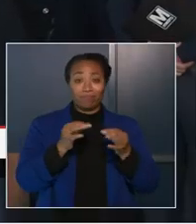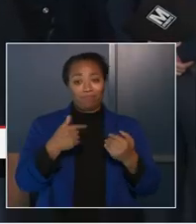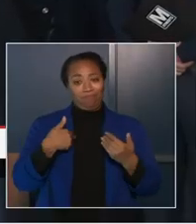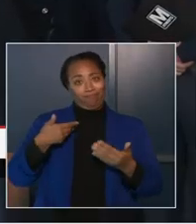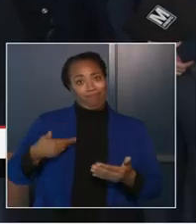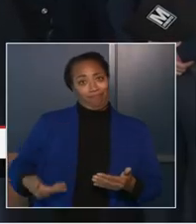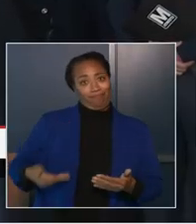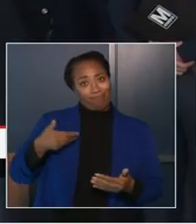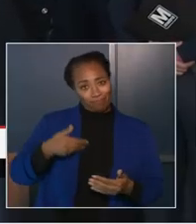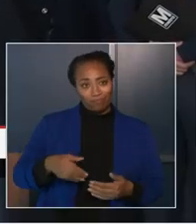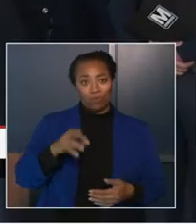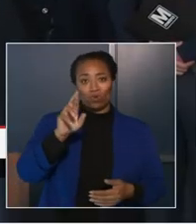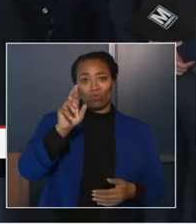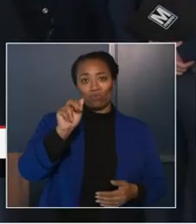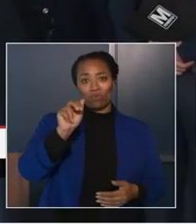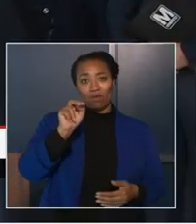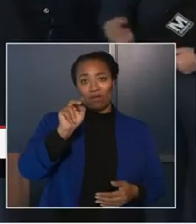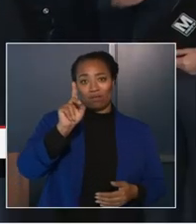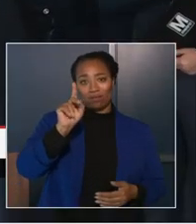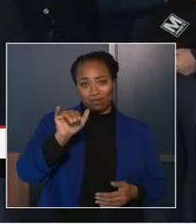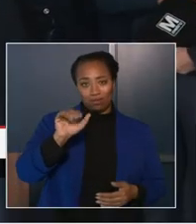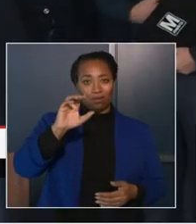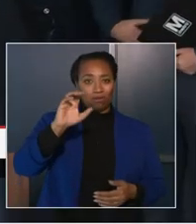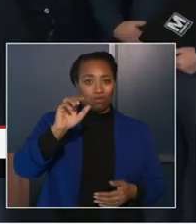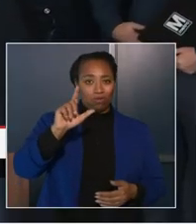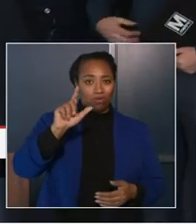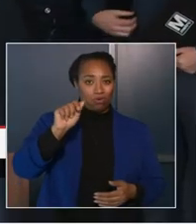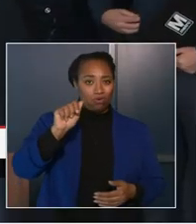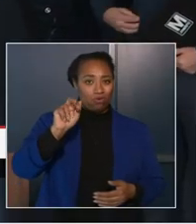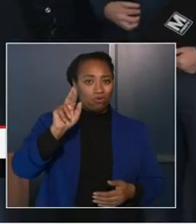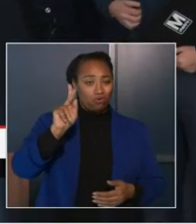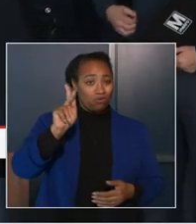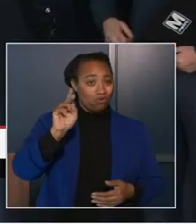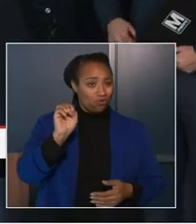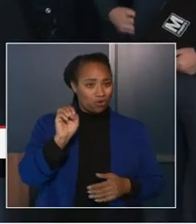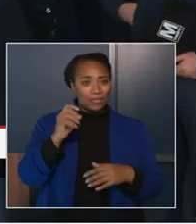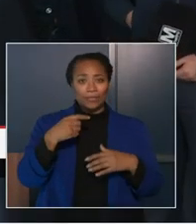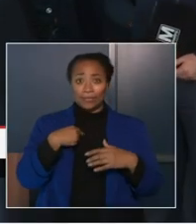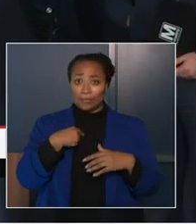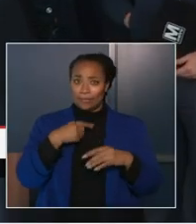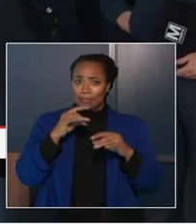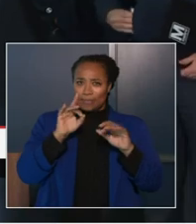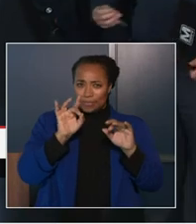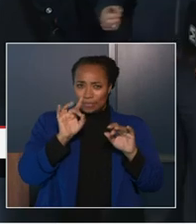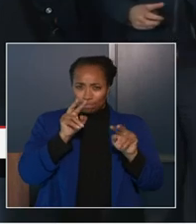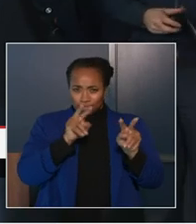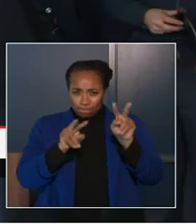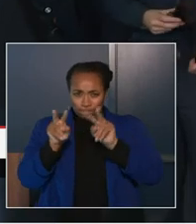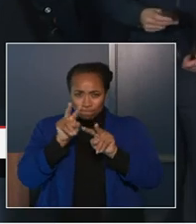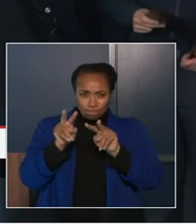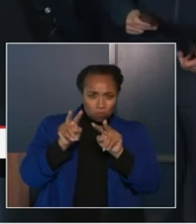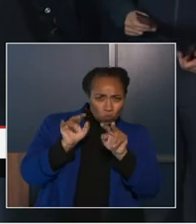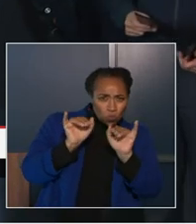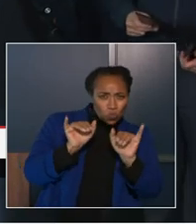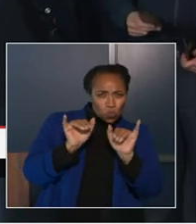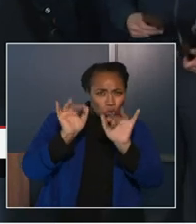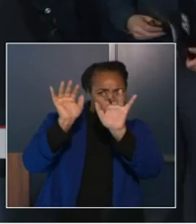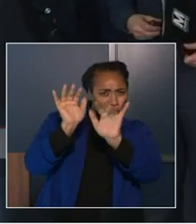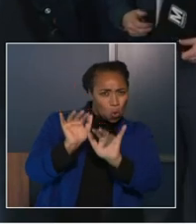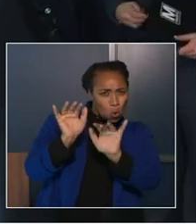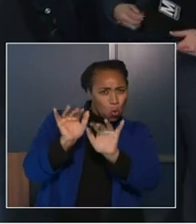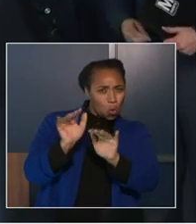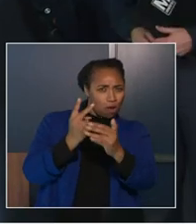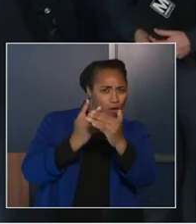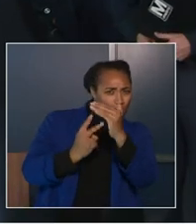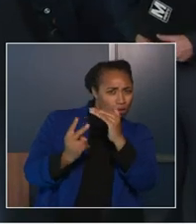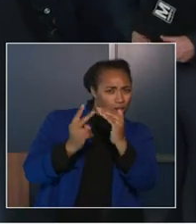team has been tracking this system closely for the last week. With this morning's weather modeling from the National Weather Service, we are confident that this will be an